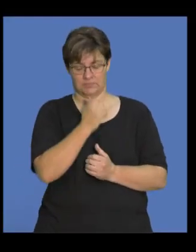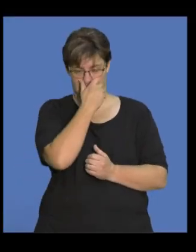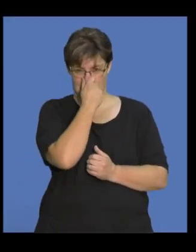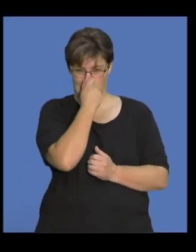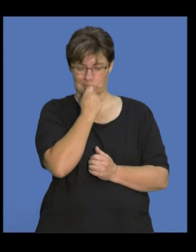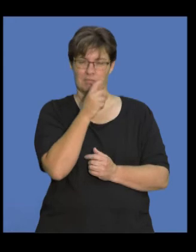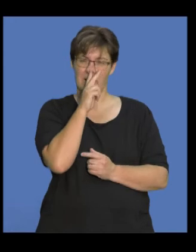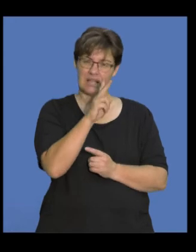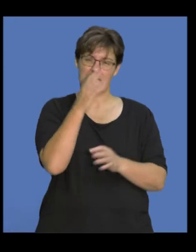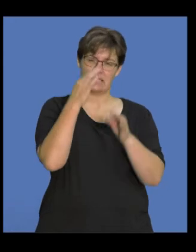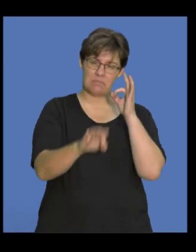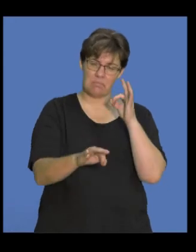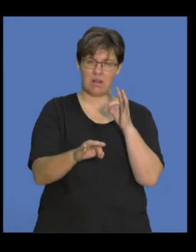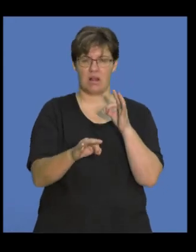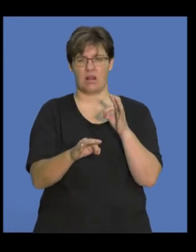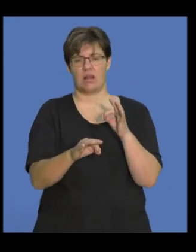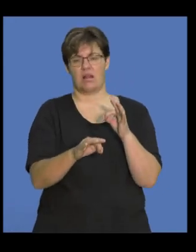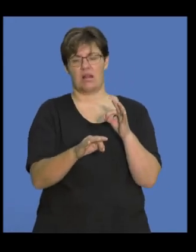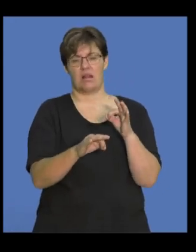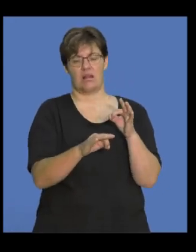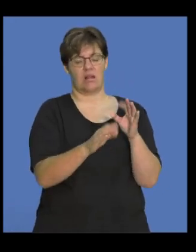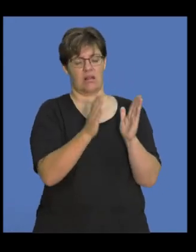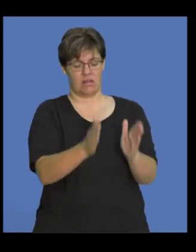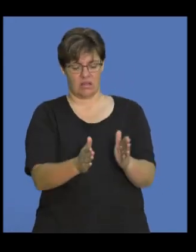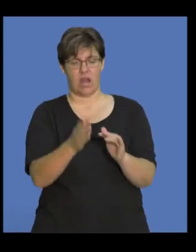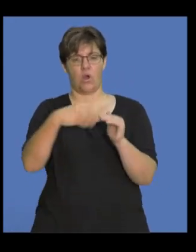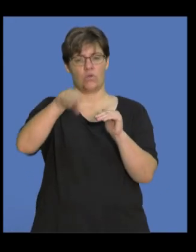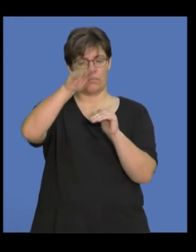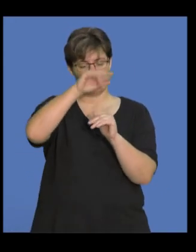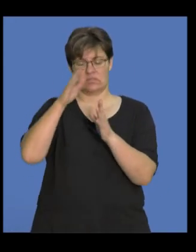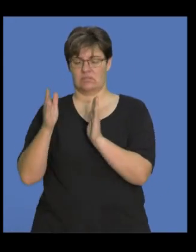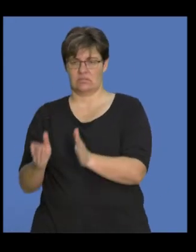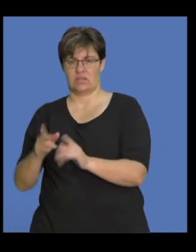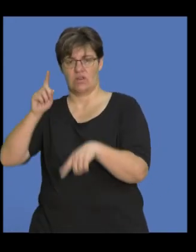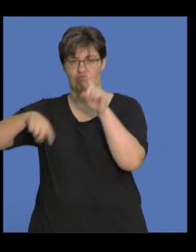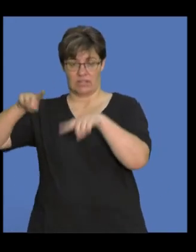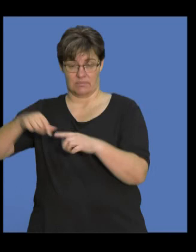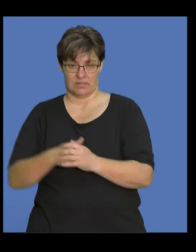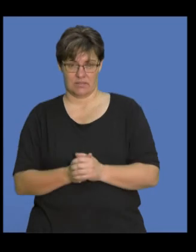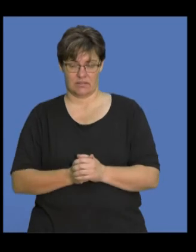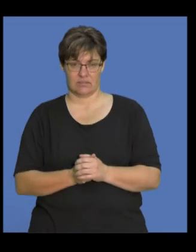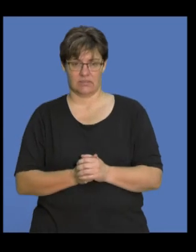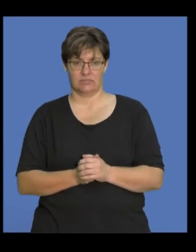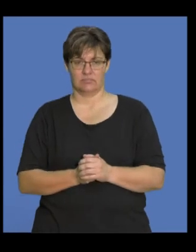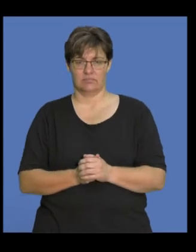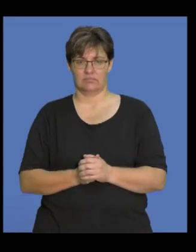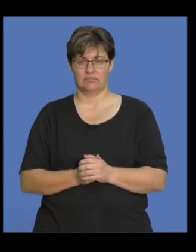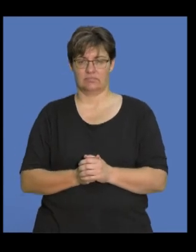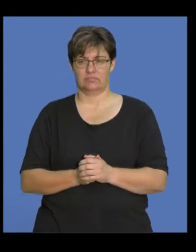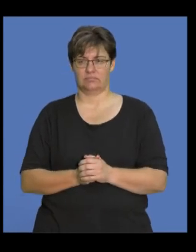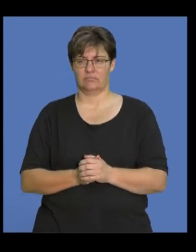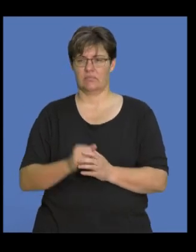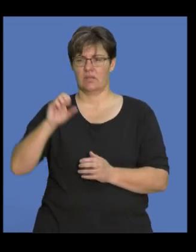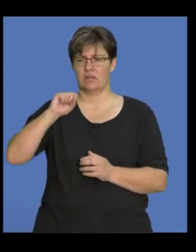we've looked at simple compound. The last one is random. Now, Sean wants